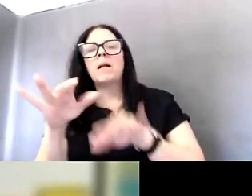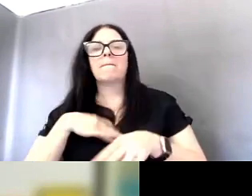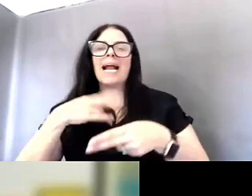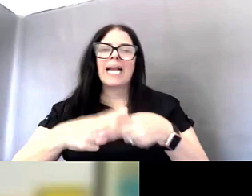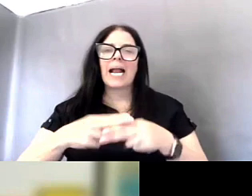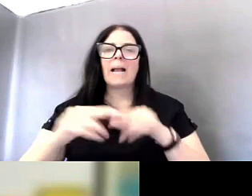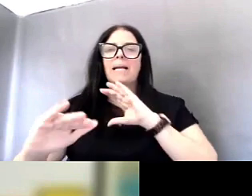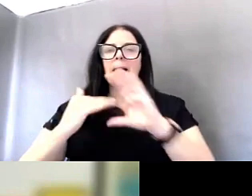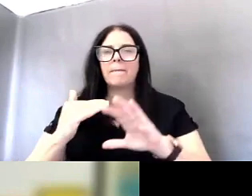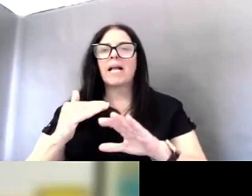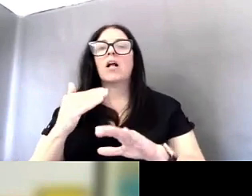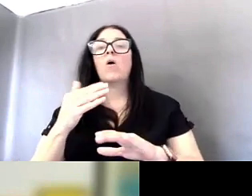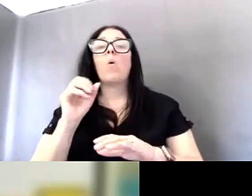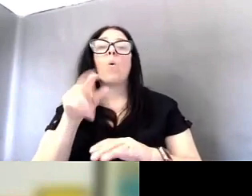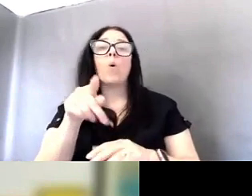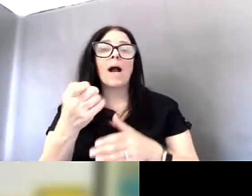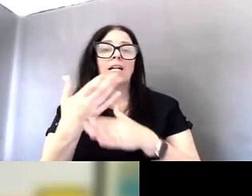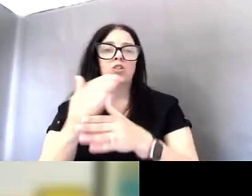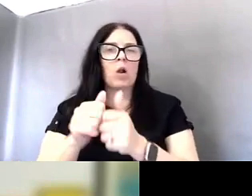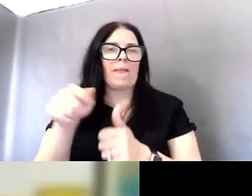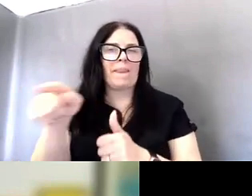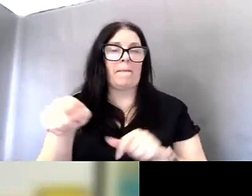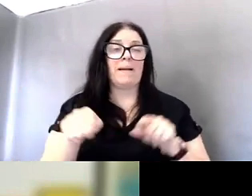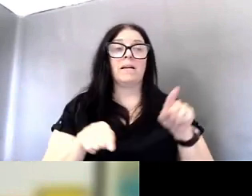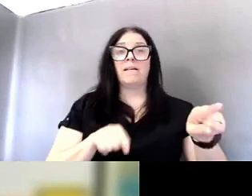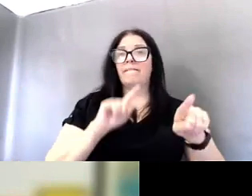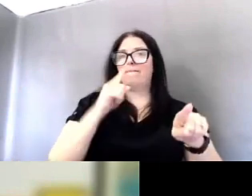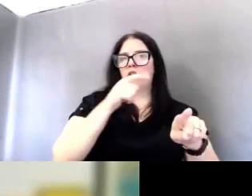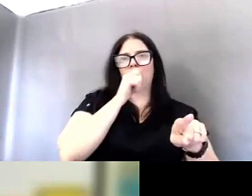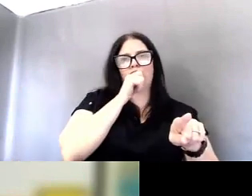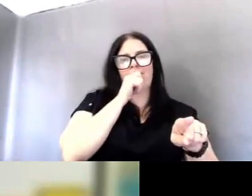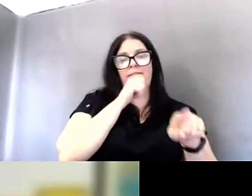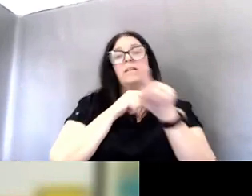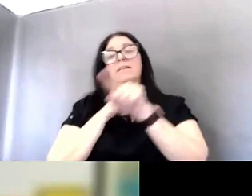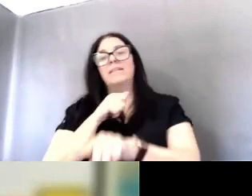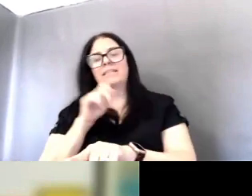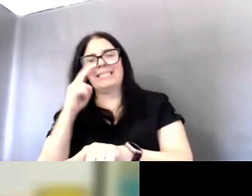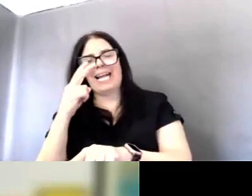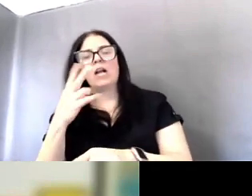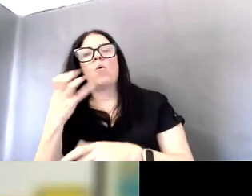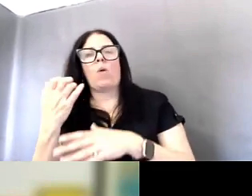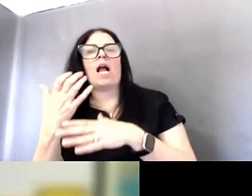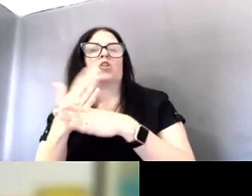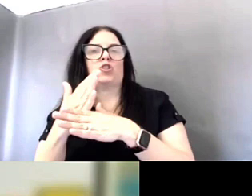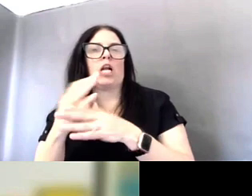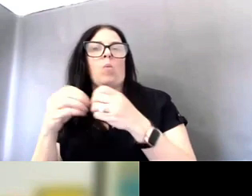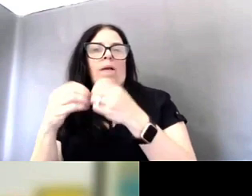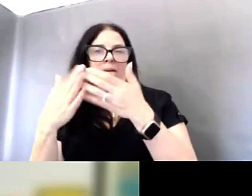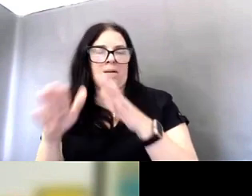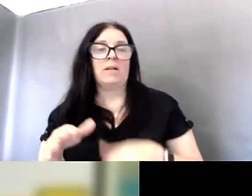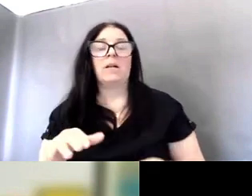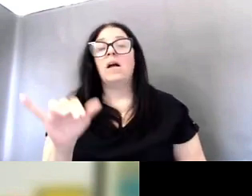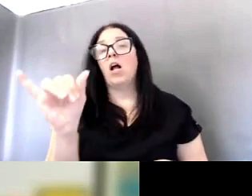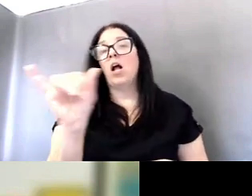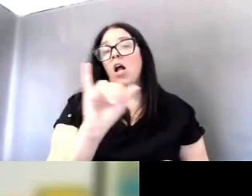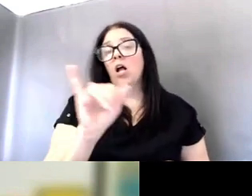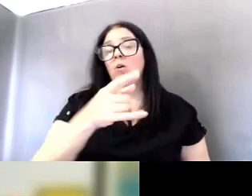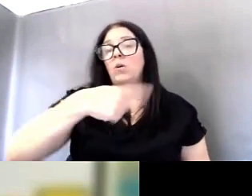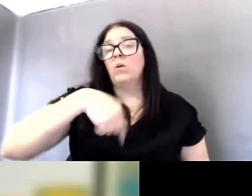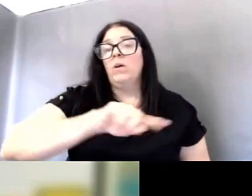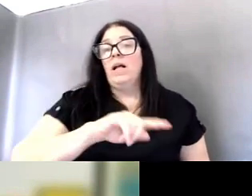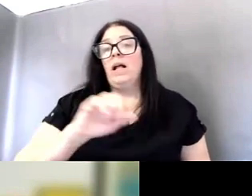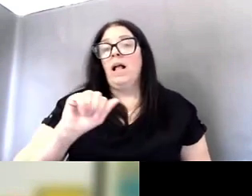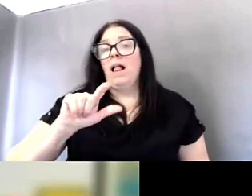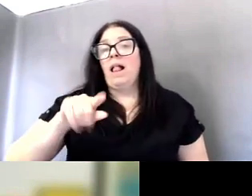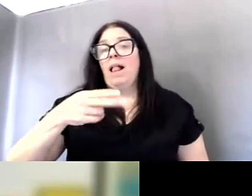and Guylaine. So that will be a chance to do that there as well. Also, all of us, alphaplus.ca is